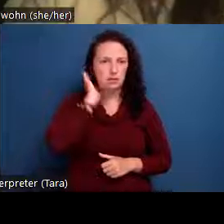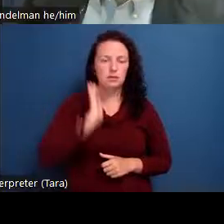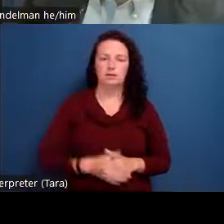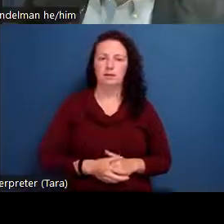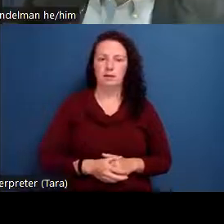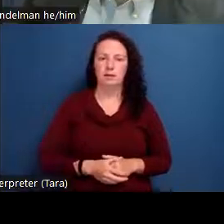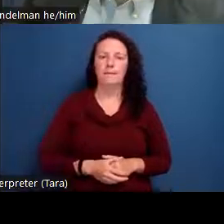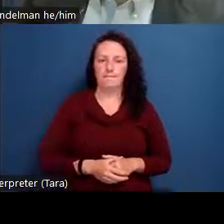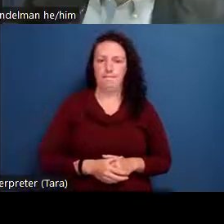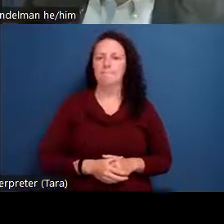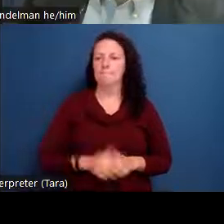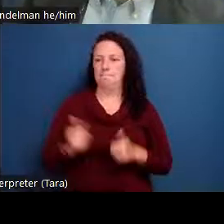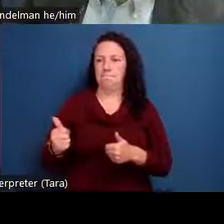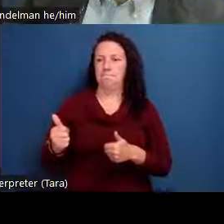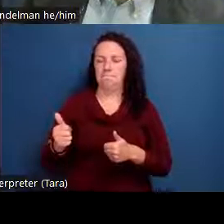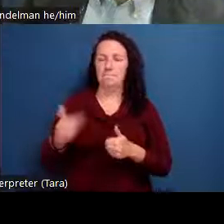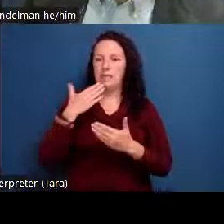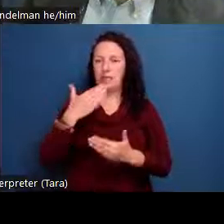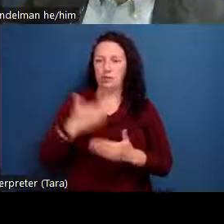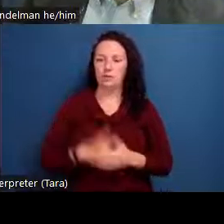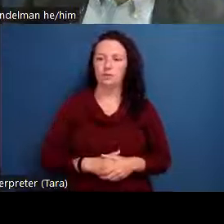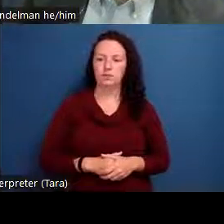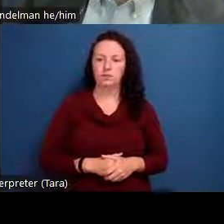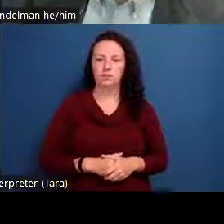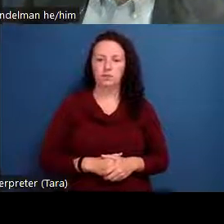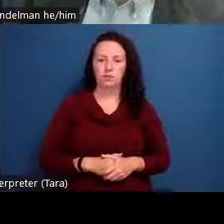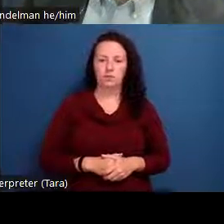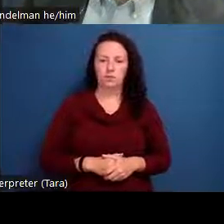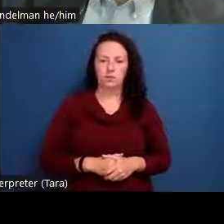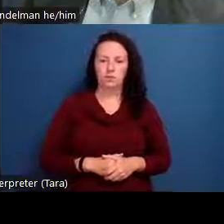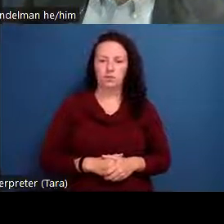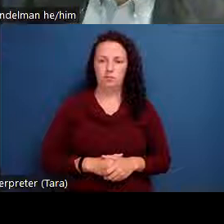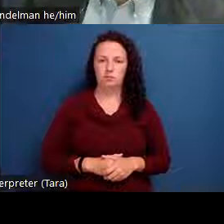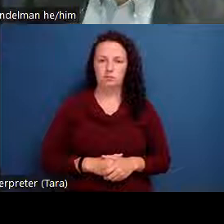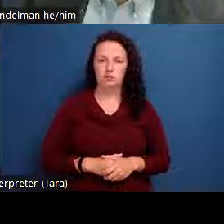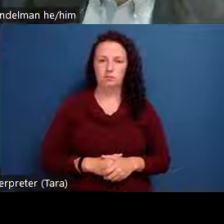Set the bot. Yep, good. Thank you. All right. And